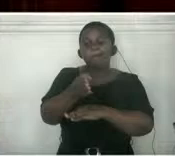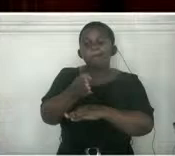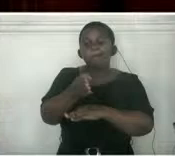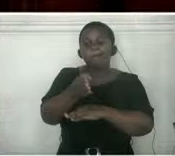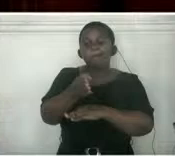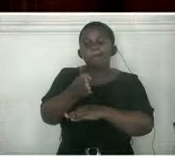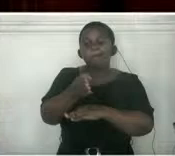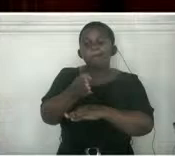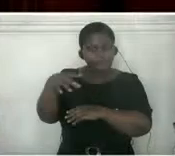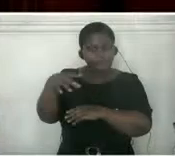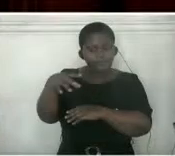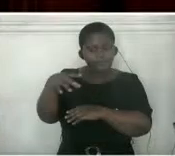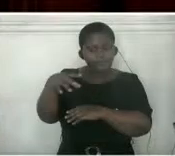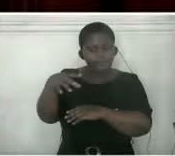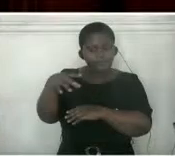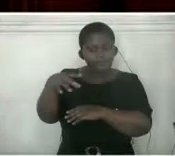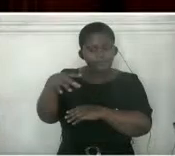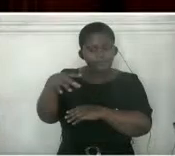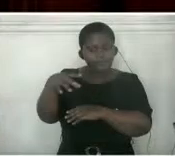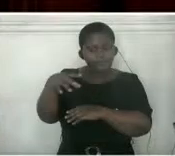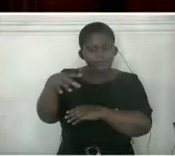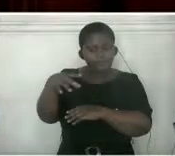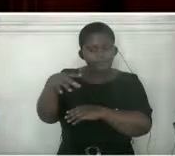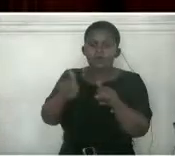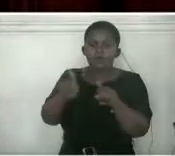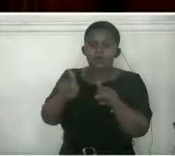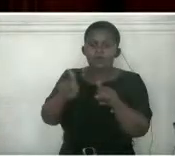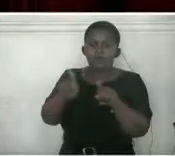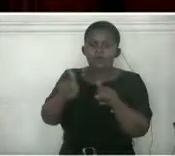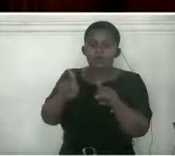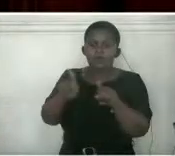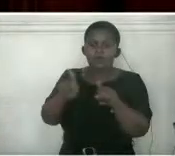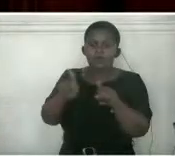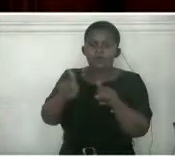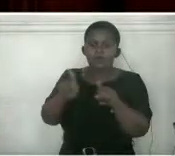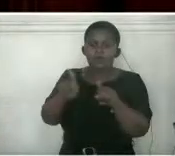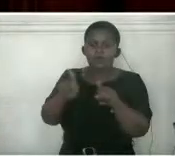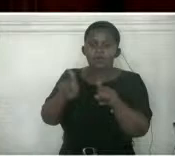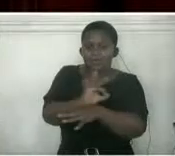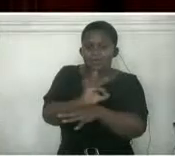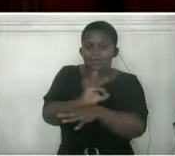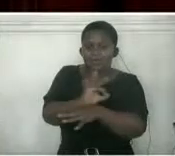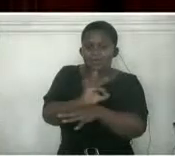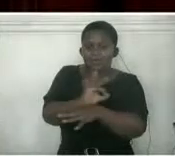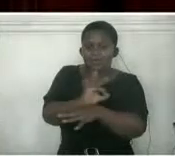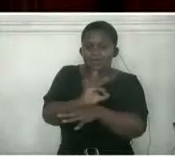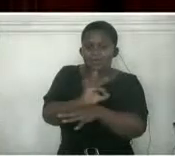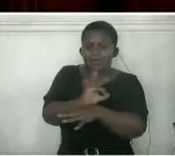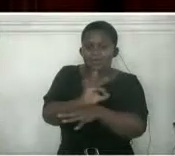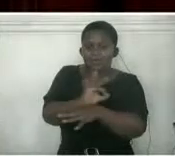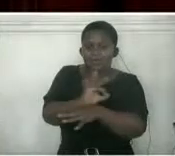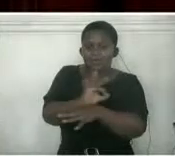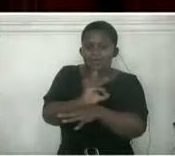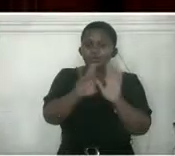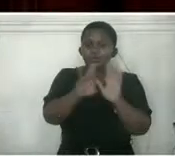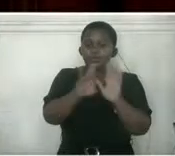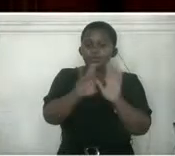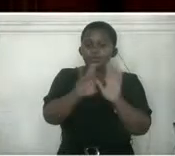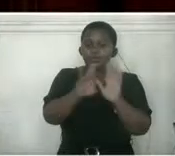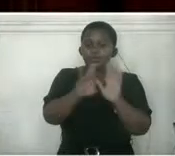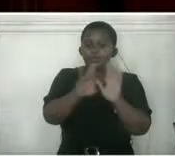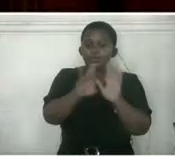department, members of the Planning Commission, the representatives of the